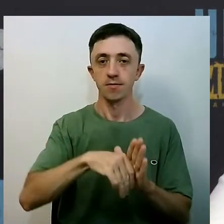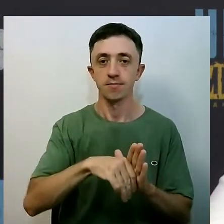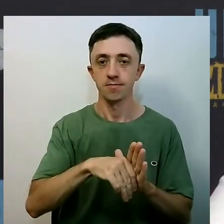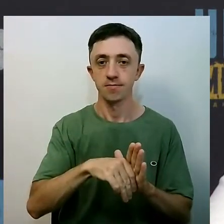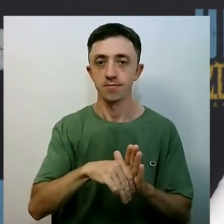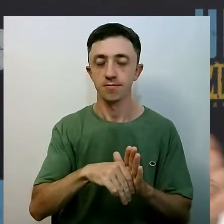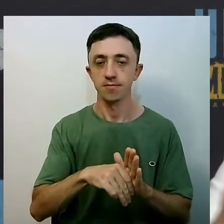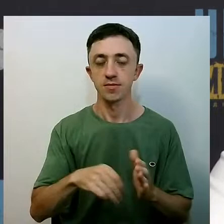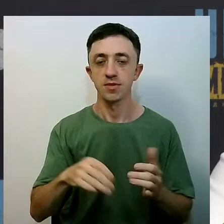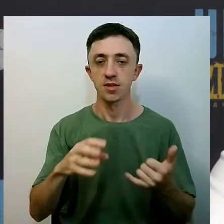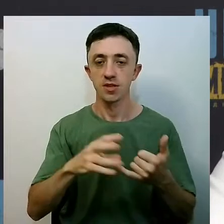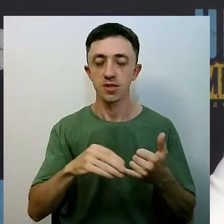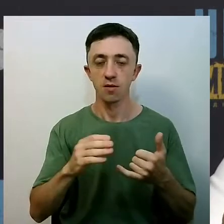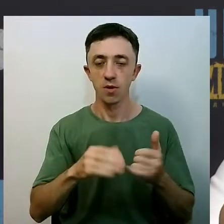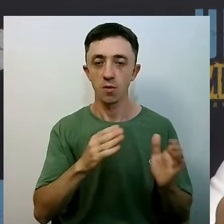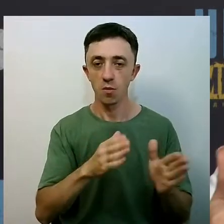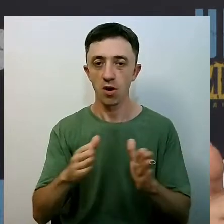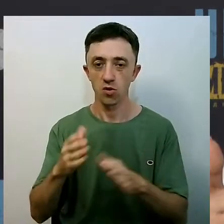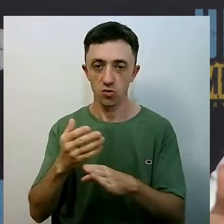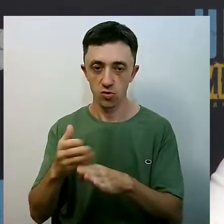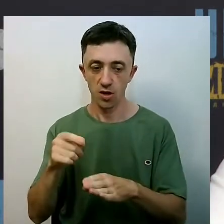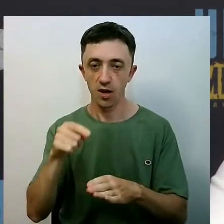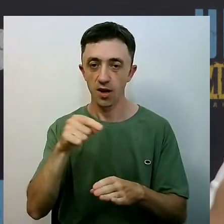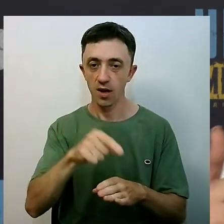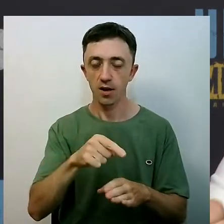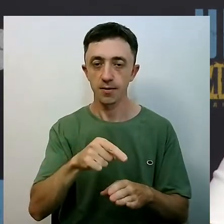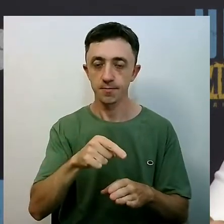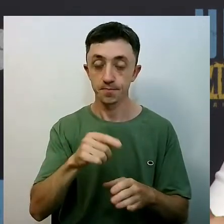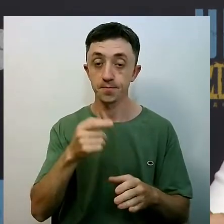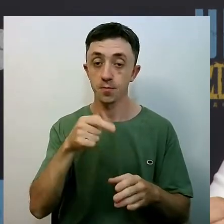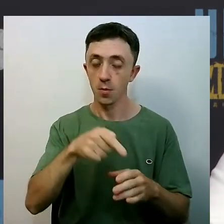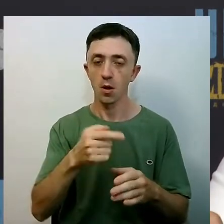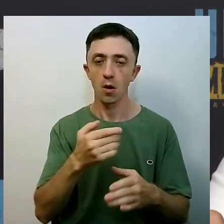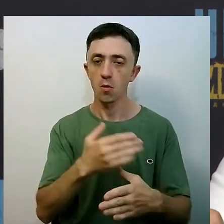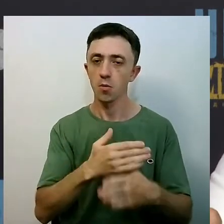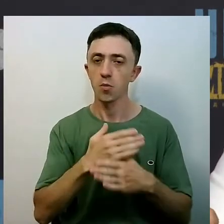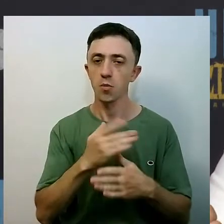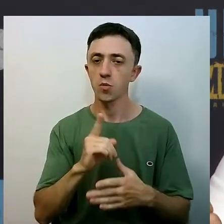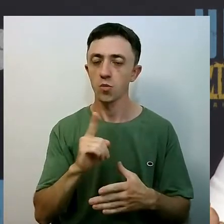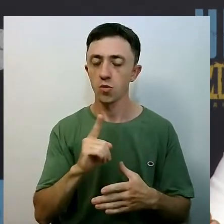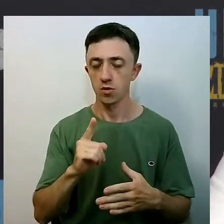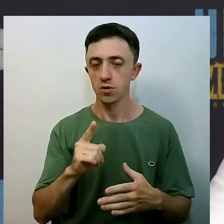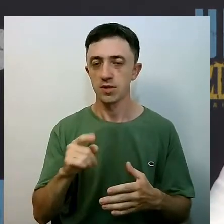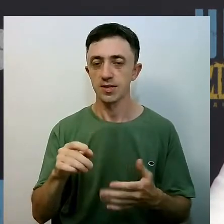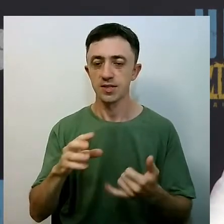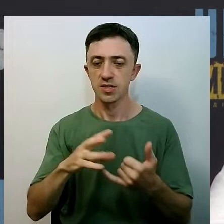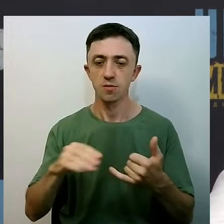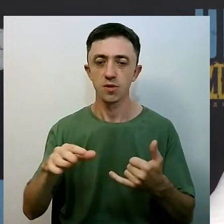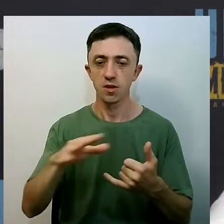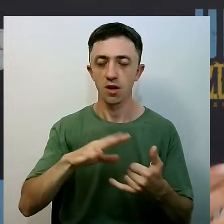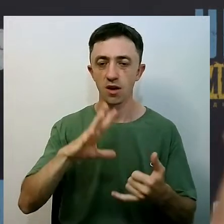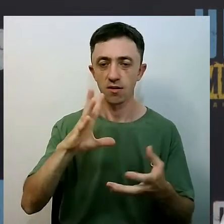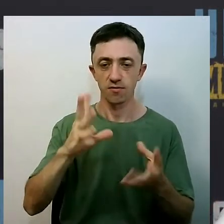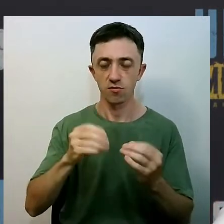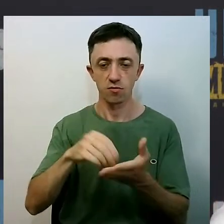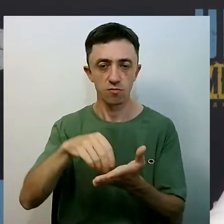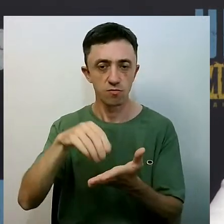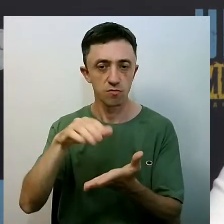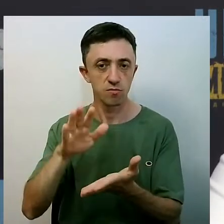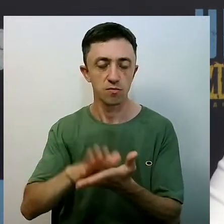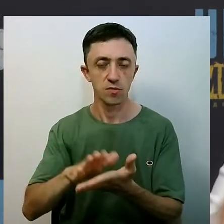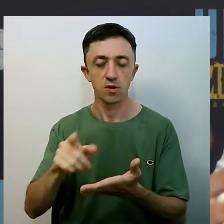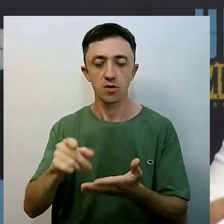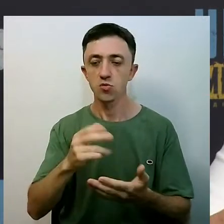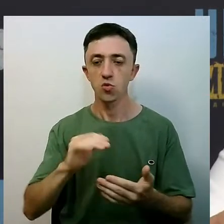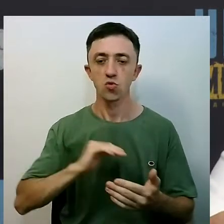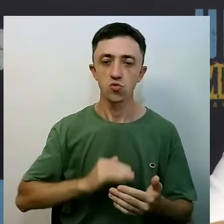planning document that includes also the land management, allowing to have the full inventory of